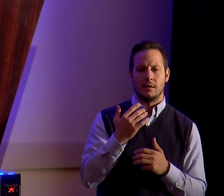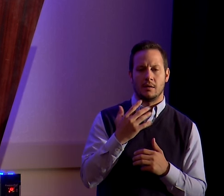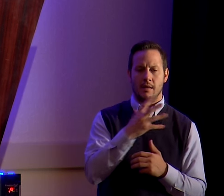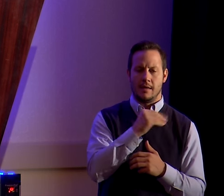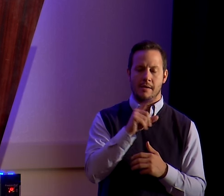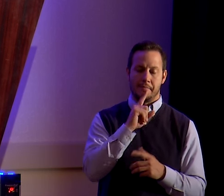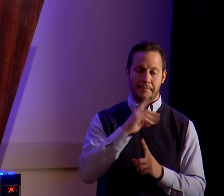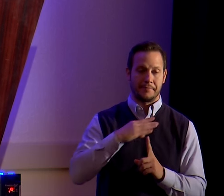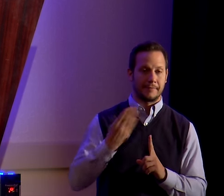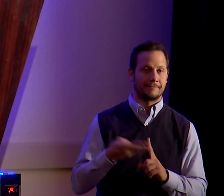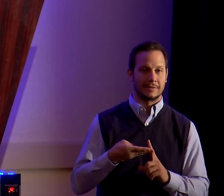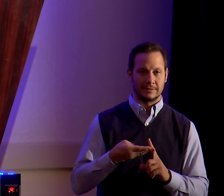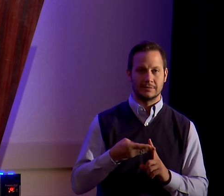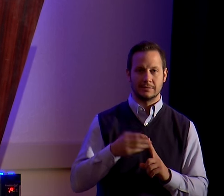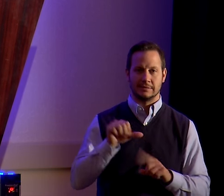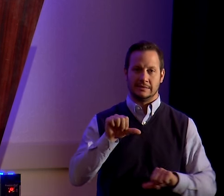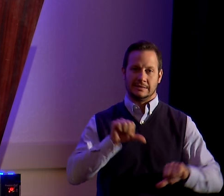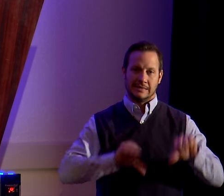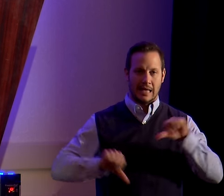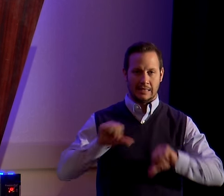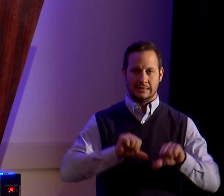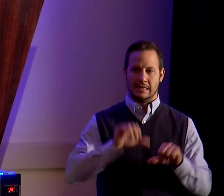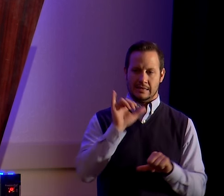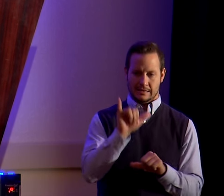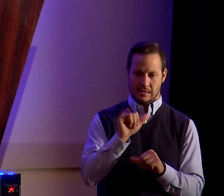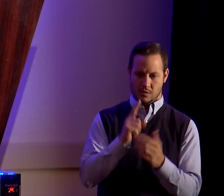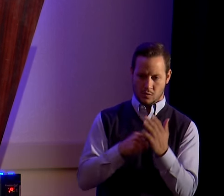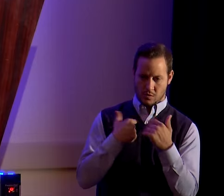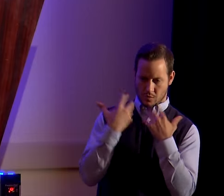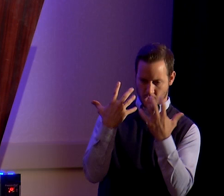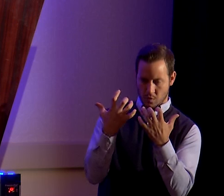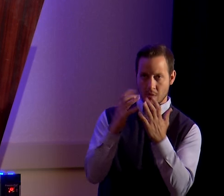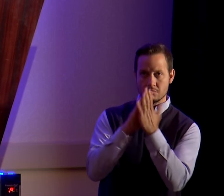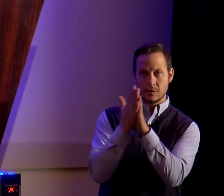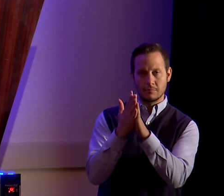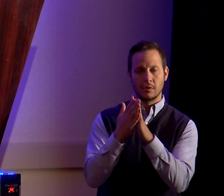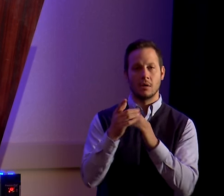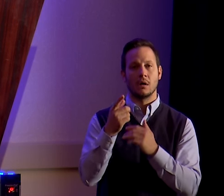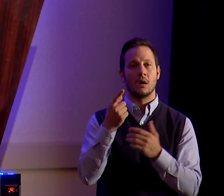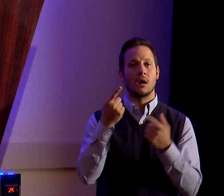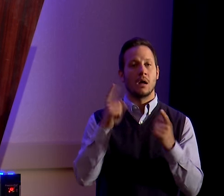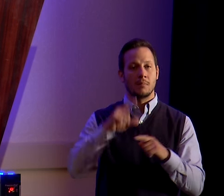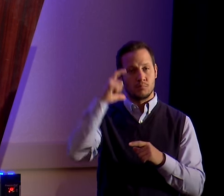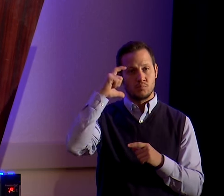that science is what I want to get into was the moon landing.